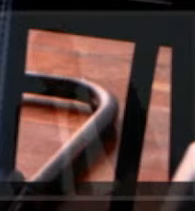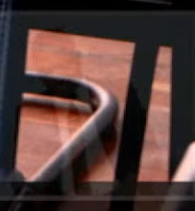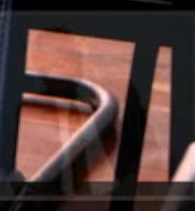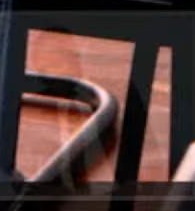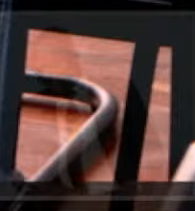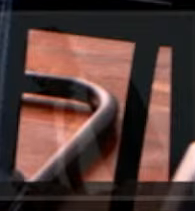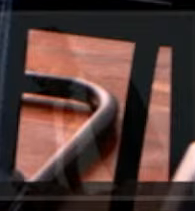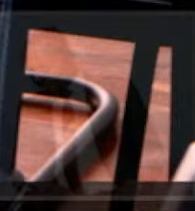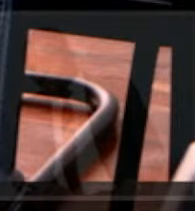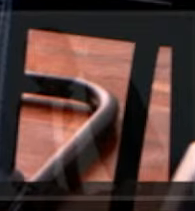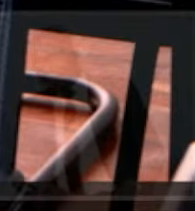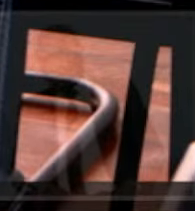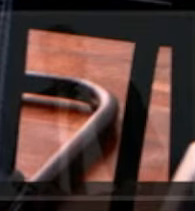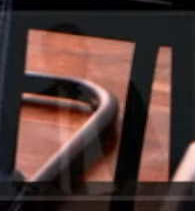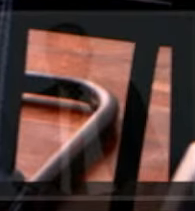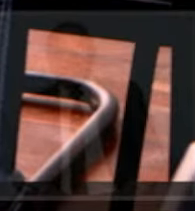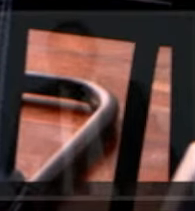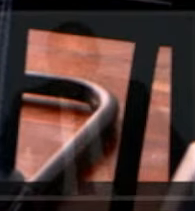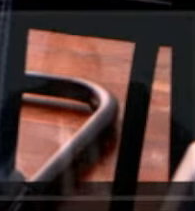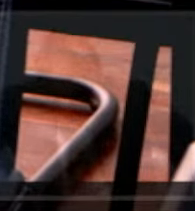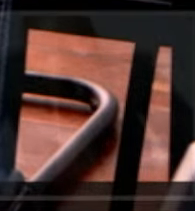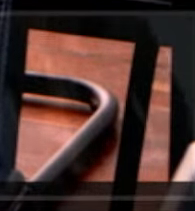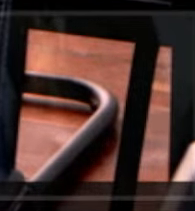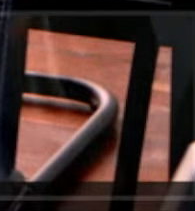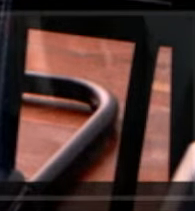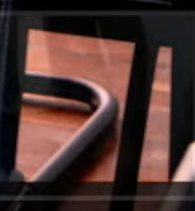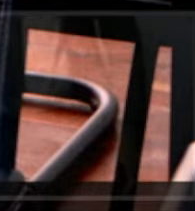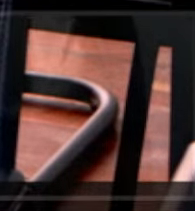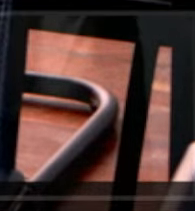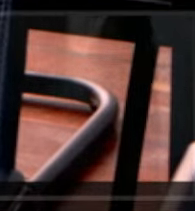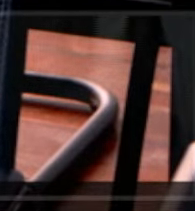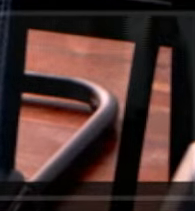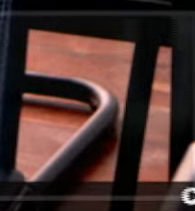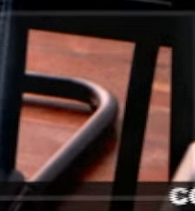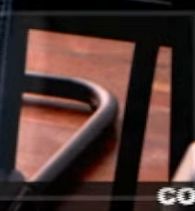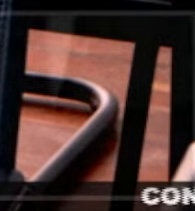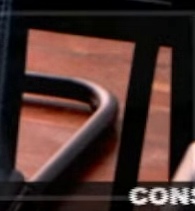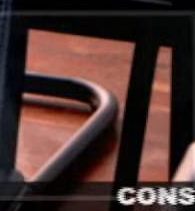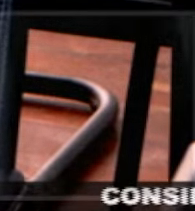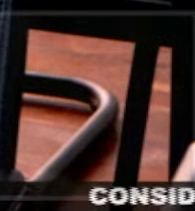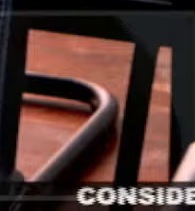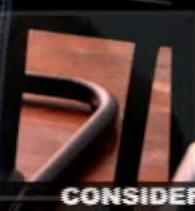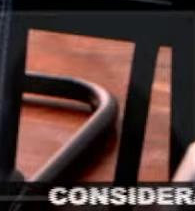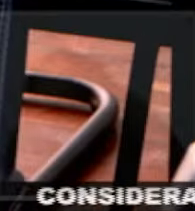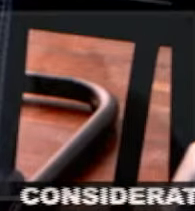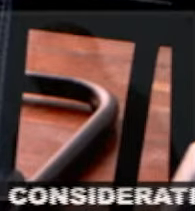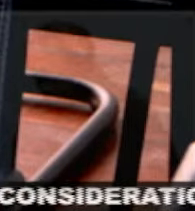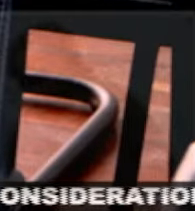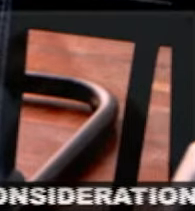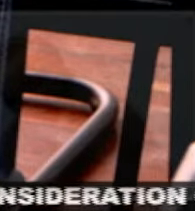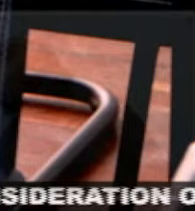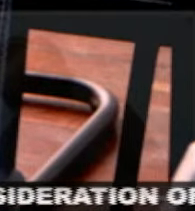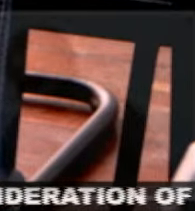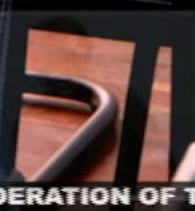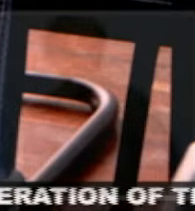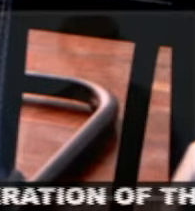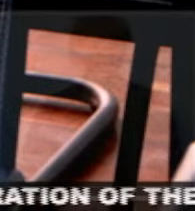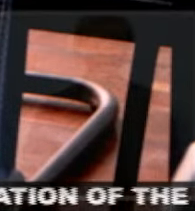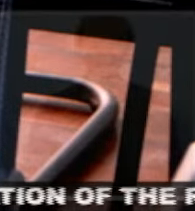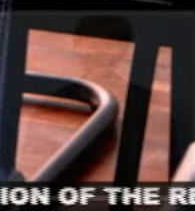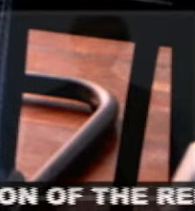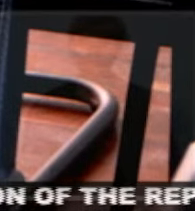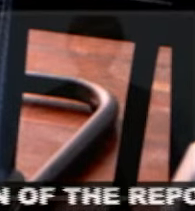media right now so that they are able to learn that, don't worry, with the IPCs, us at PETAUKE, when